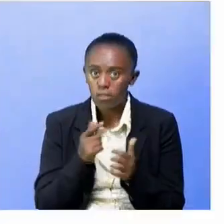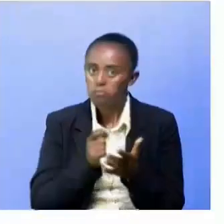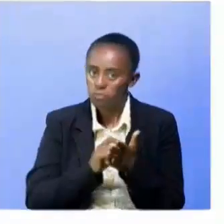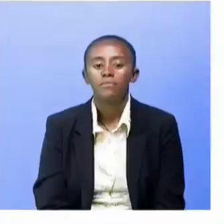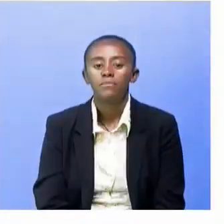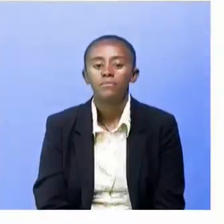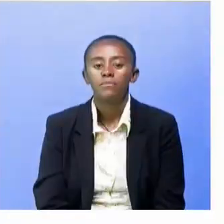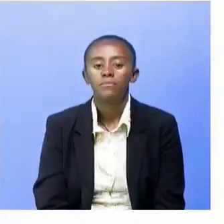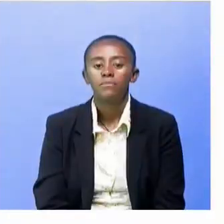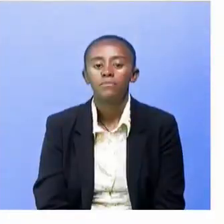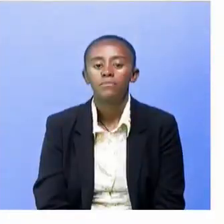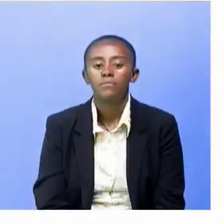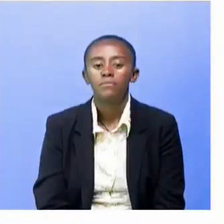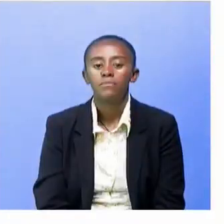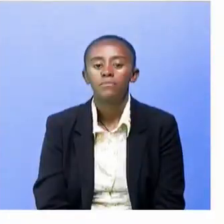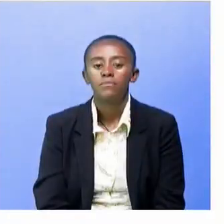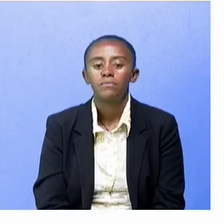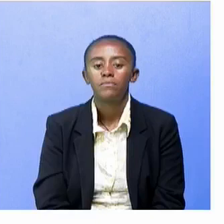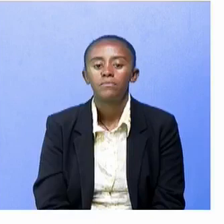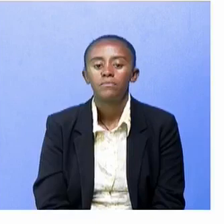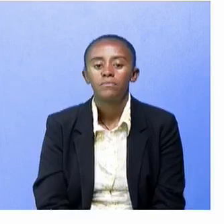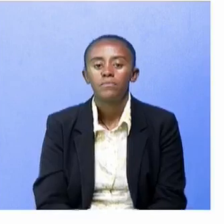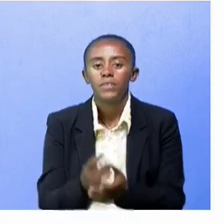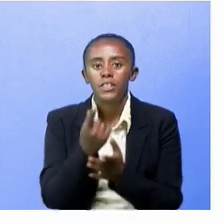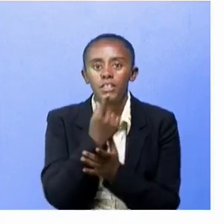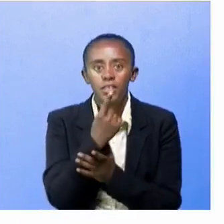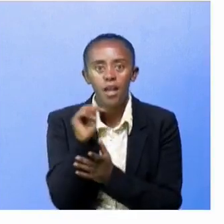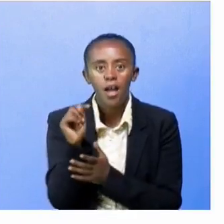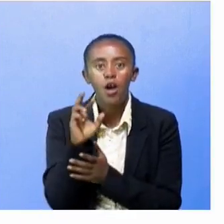you. The role